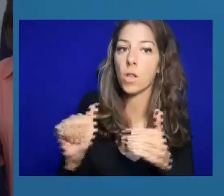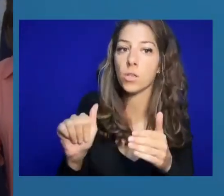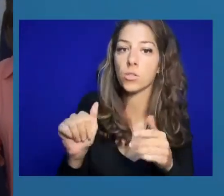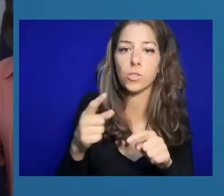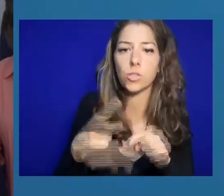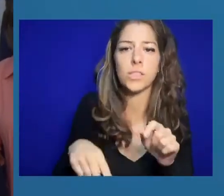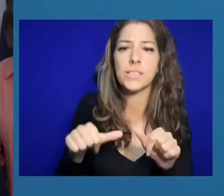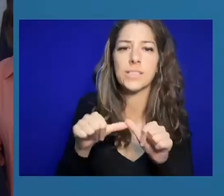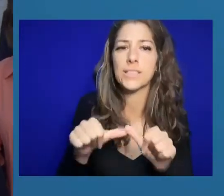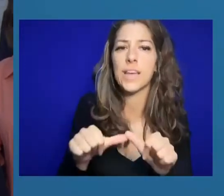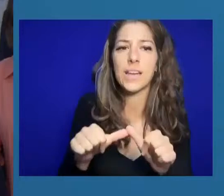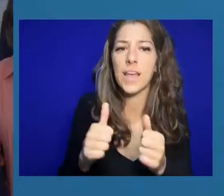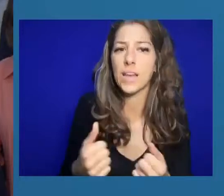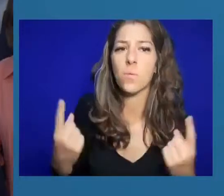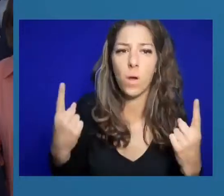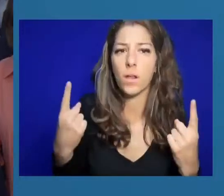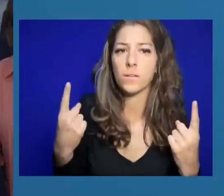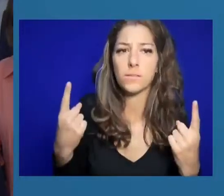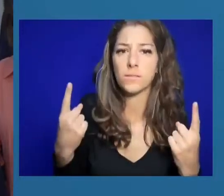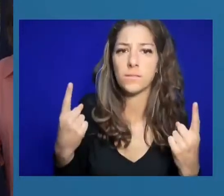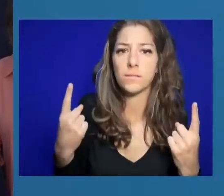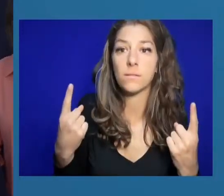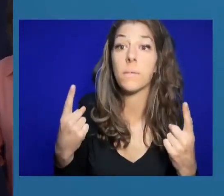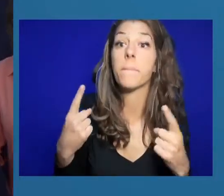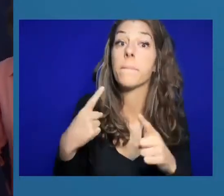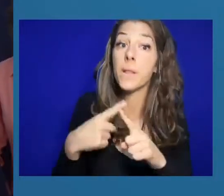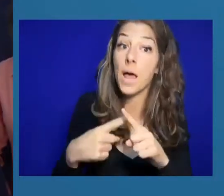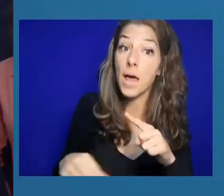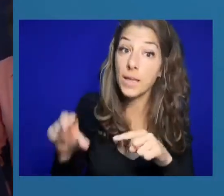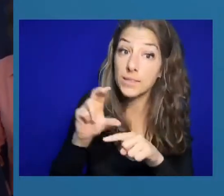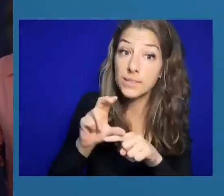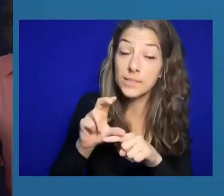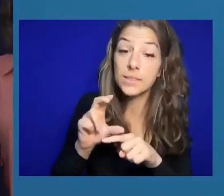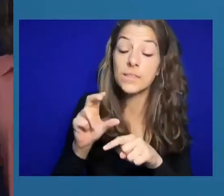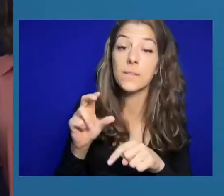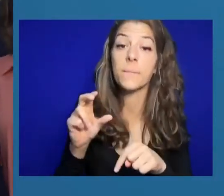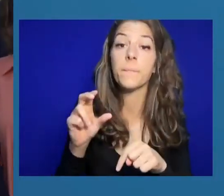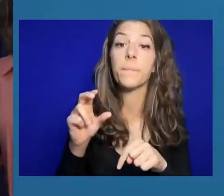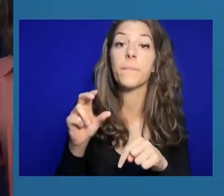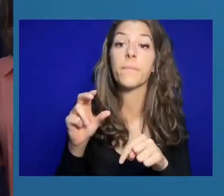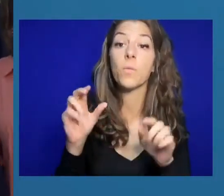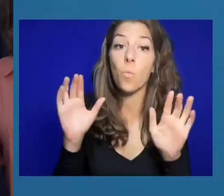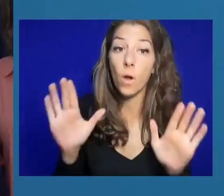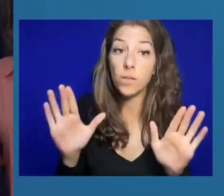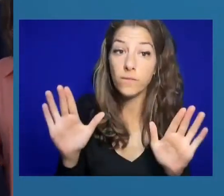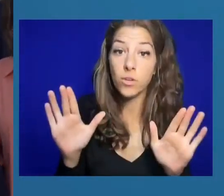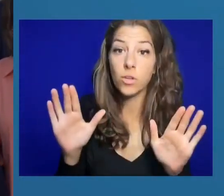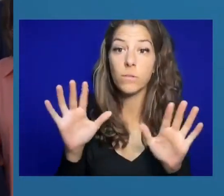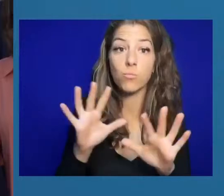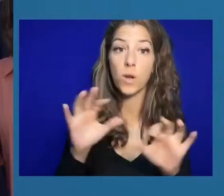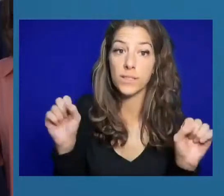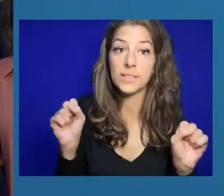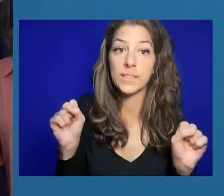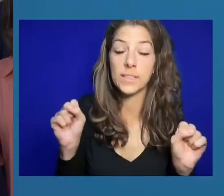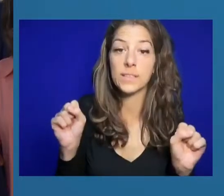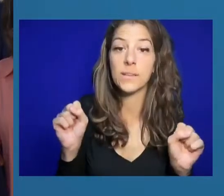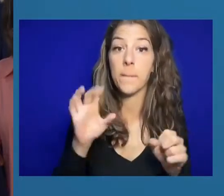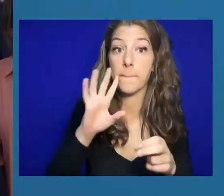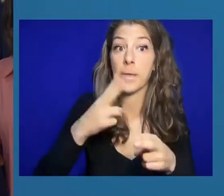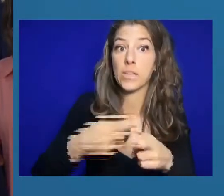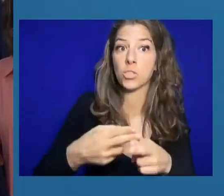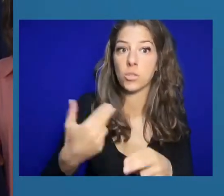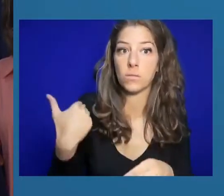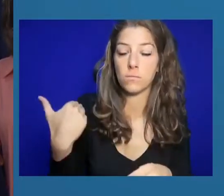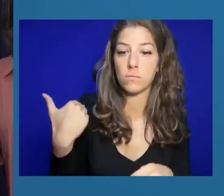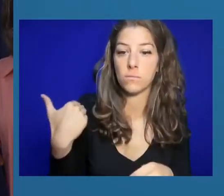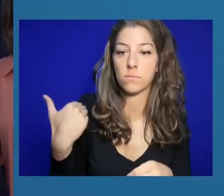sustain anyone. And then on top of that, and Rich, your wonderful, I'd say, president, mentioned this. Y'all about